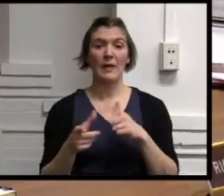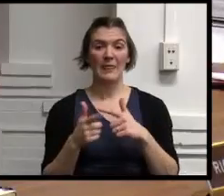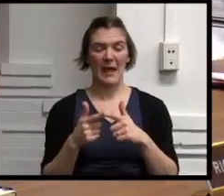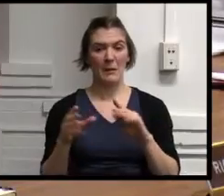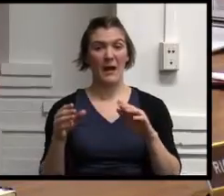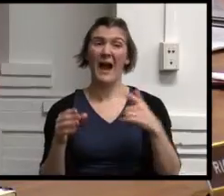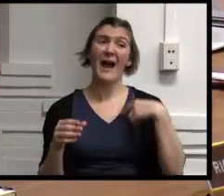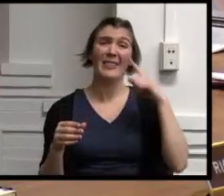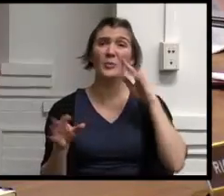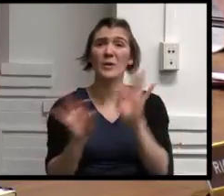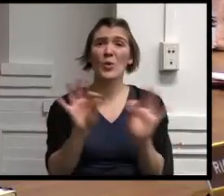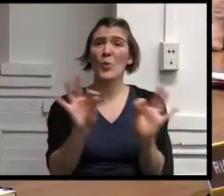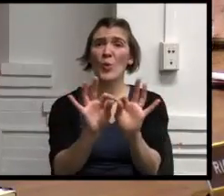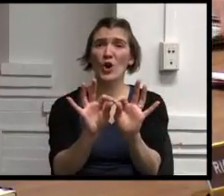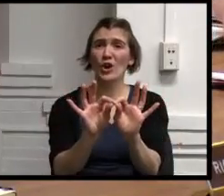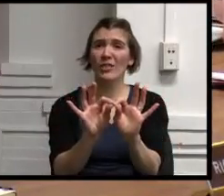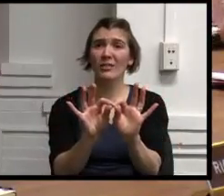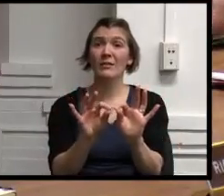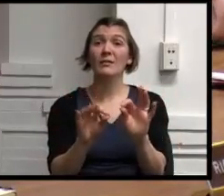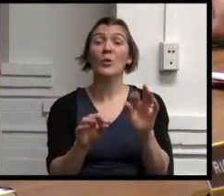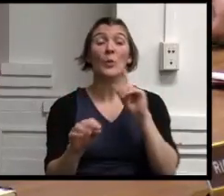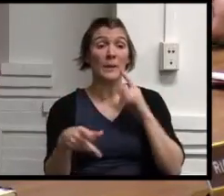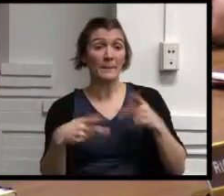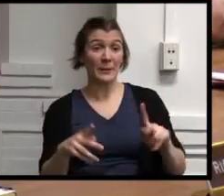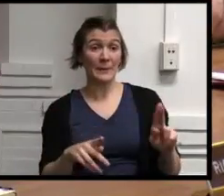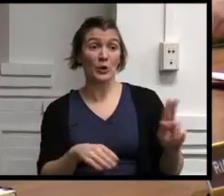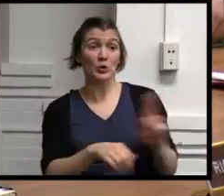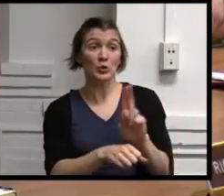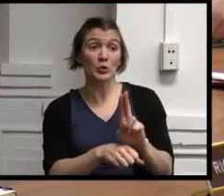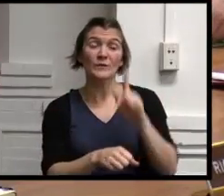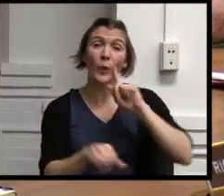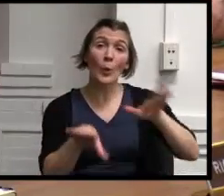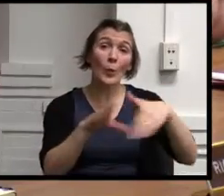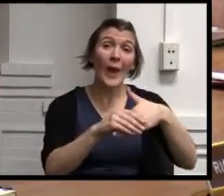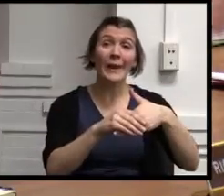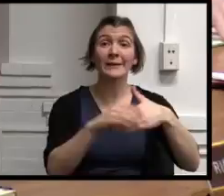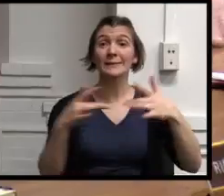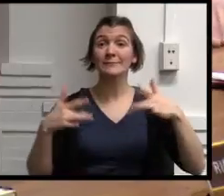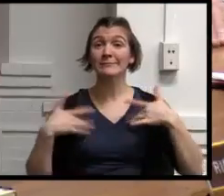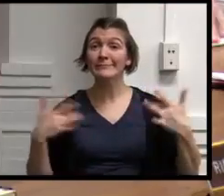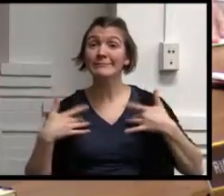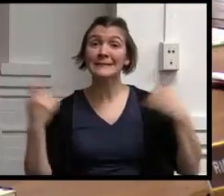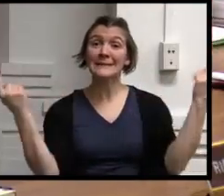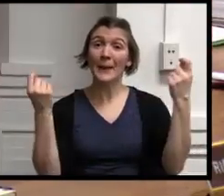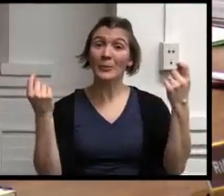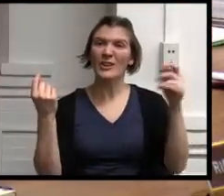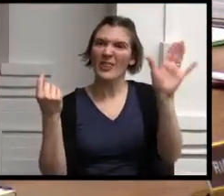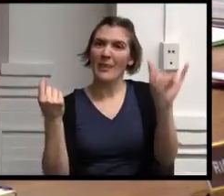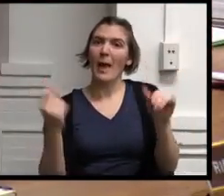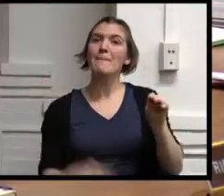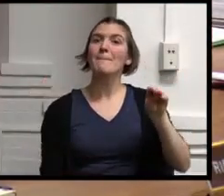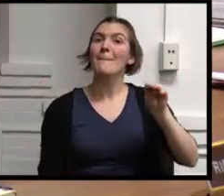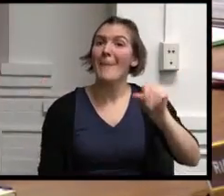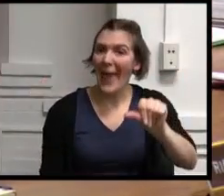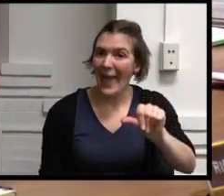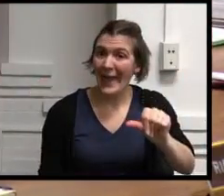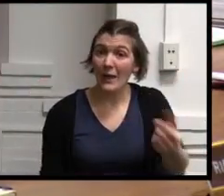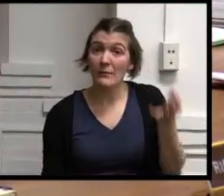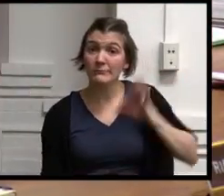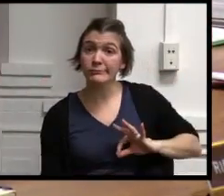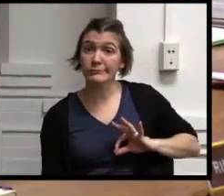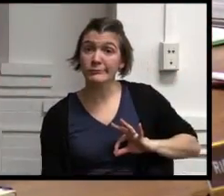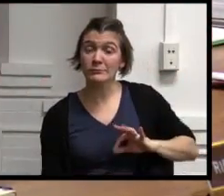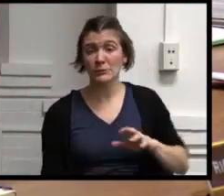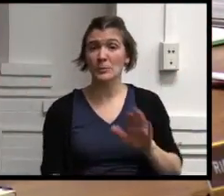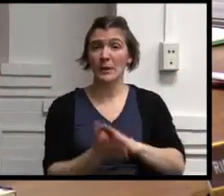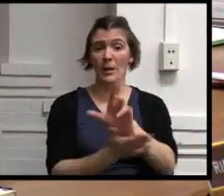real valuable asset to be used by locals and tourists who find that that's a rental space.